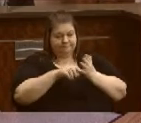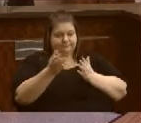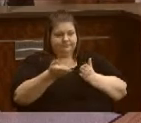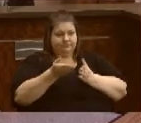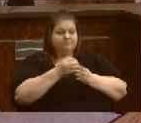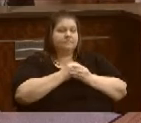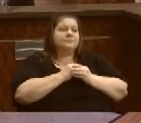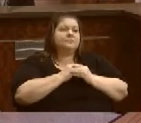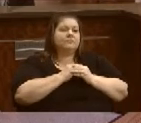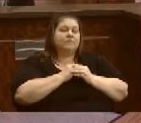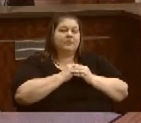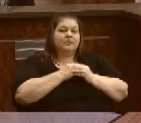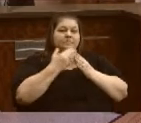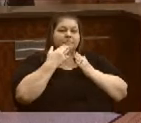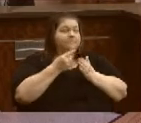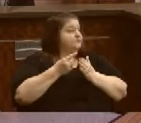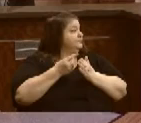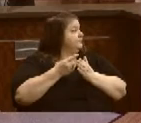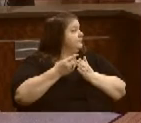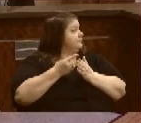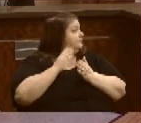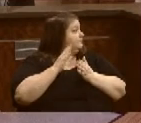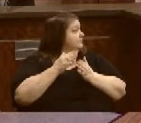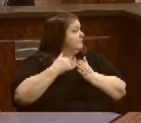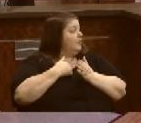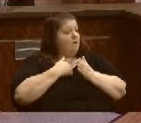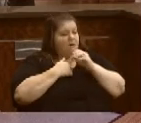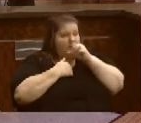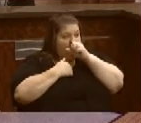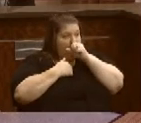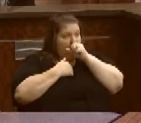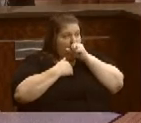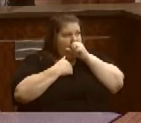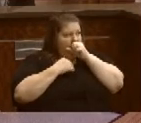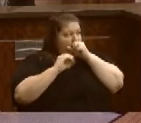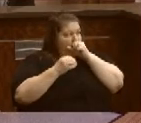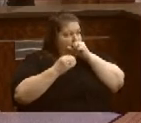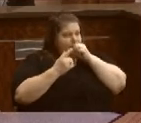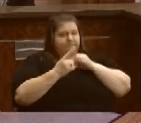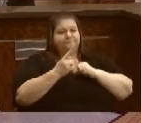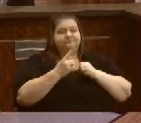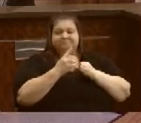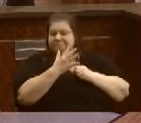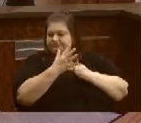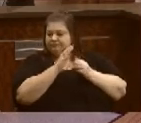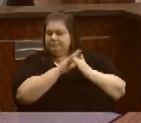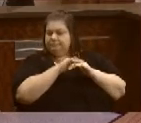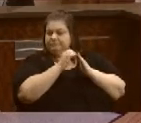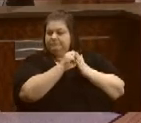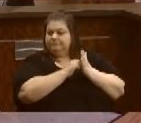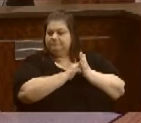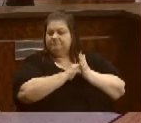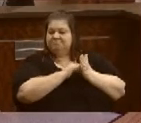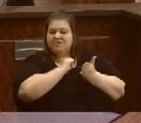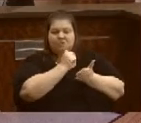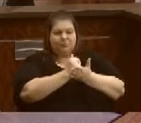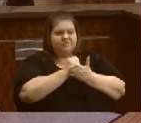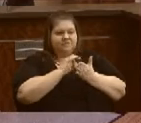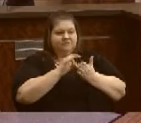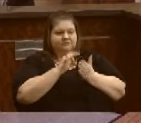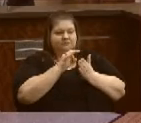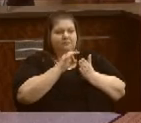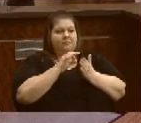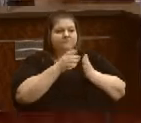you. We'll have number five on our agenda, the approval of minutes of the 39th meeting of the Mayor and City